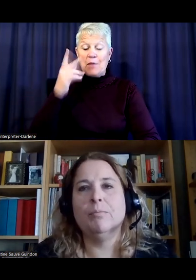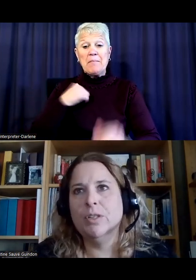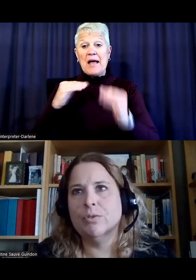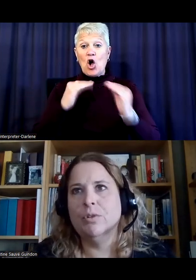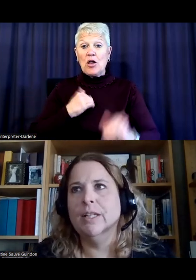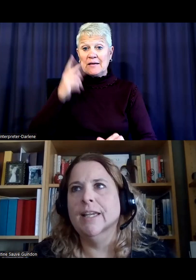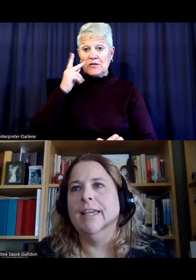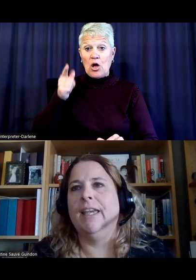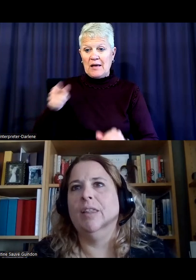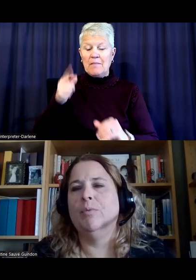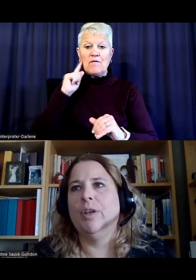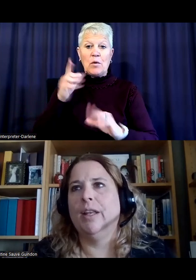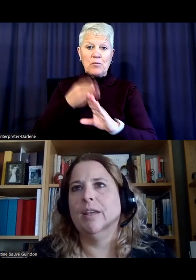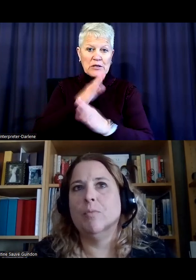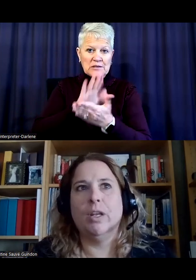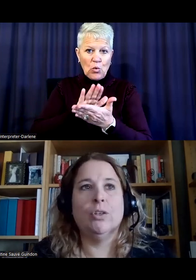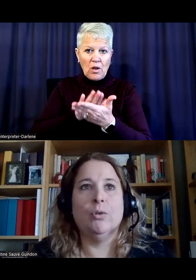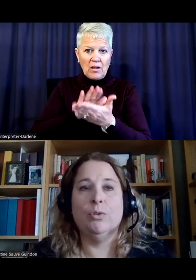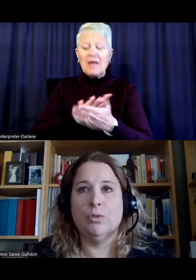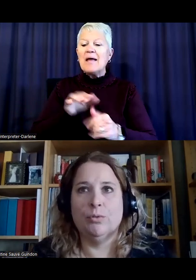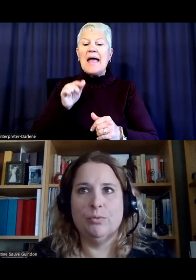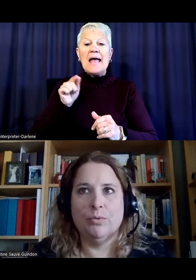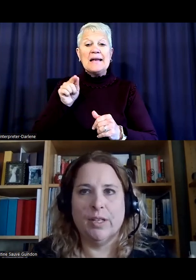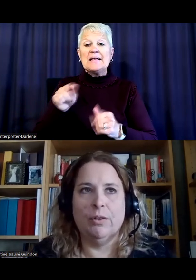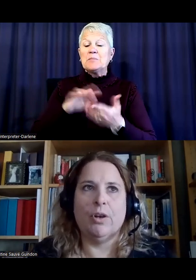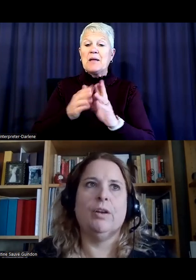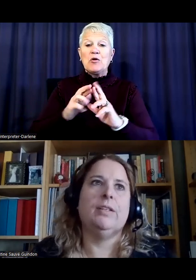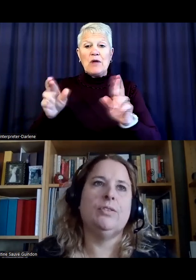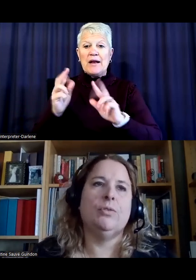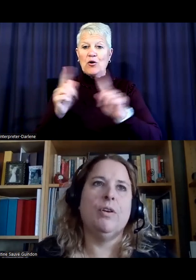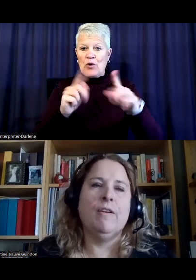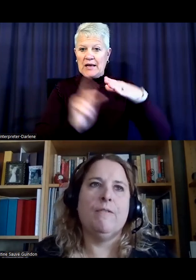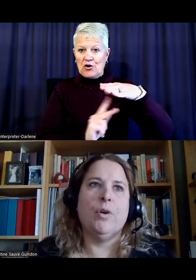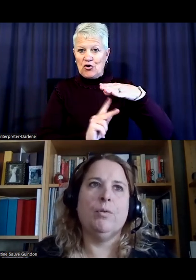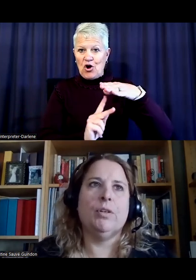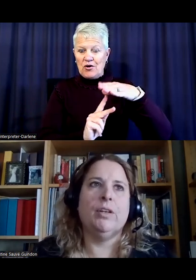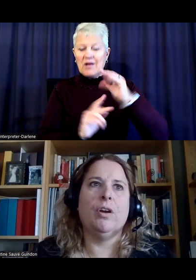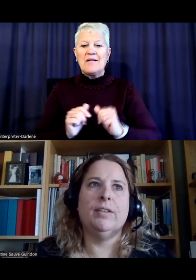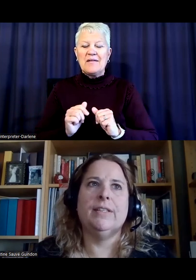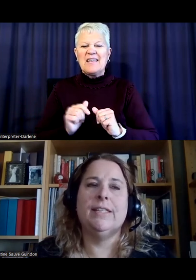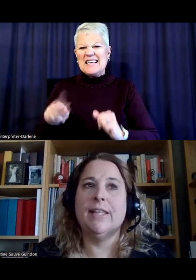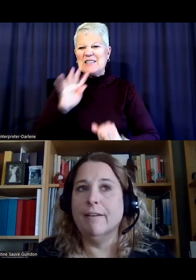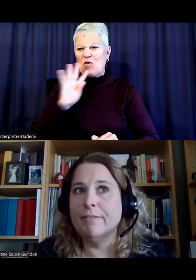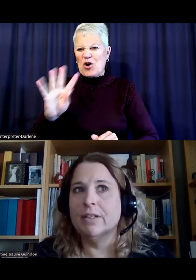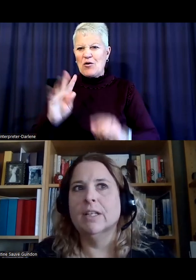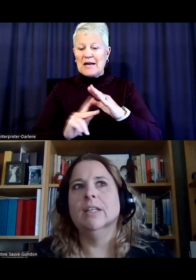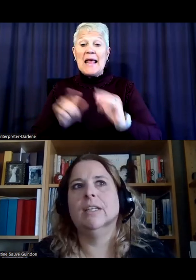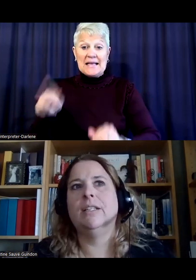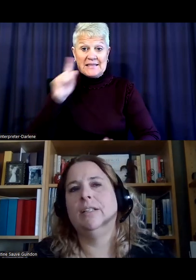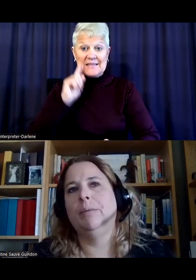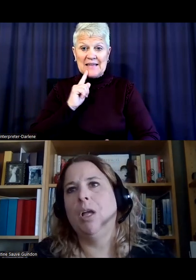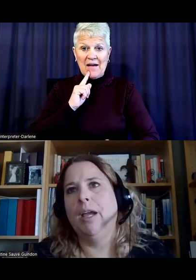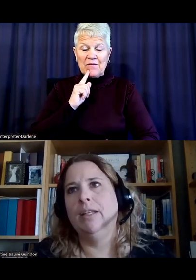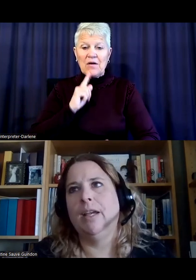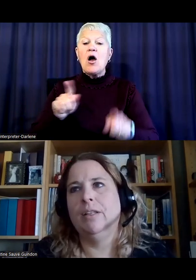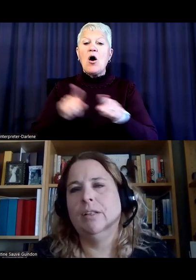him in preschool, and we were getting him ready to go to kindergarten, so four-year-old kindergarten. He's deaf, he's